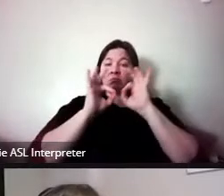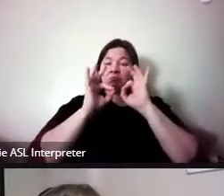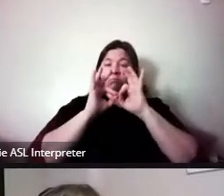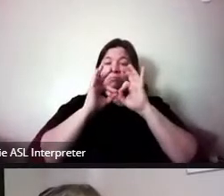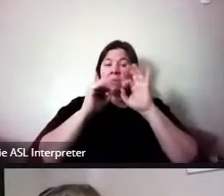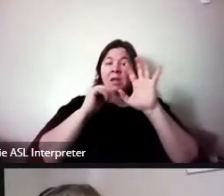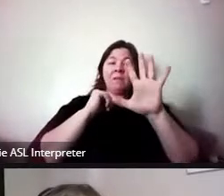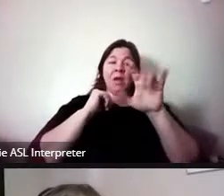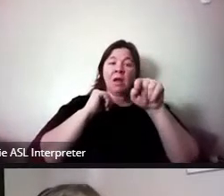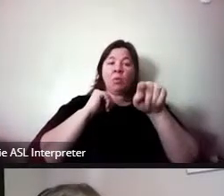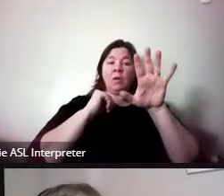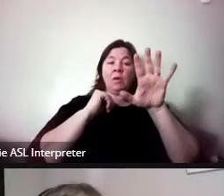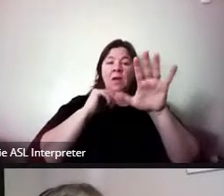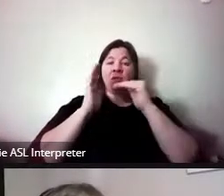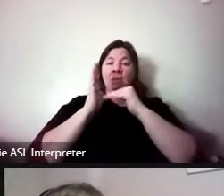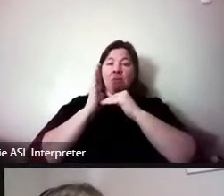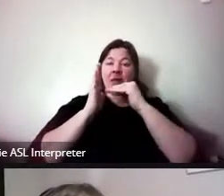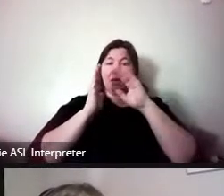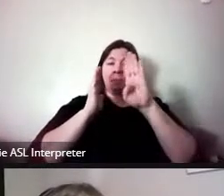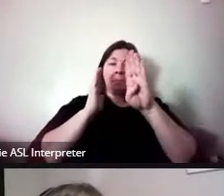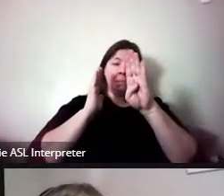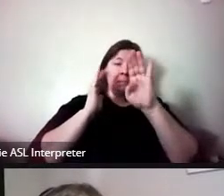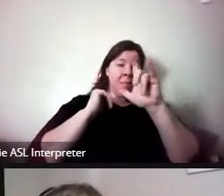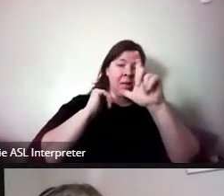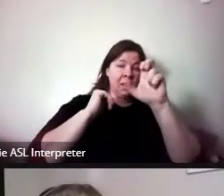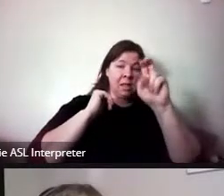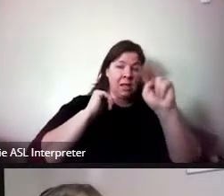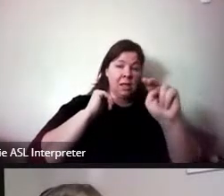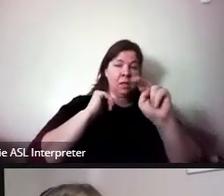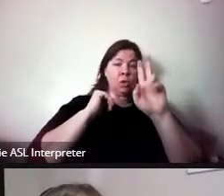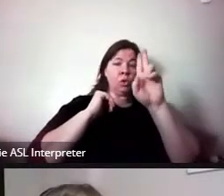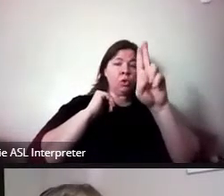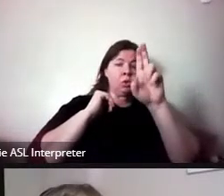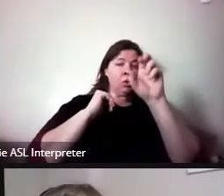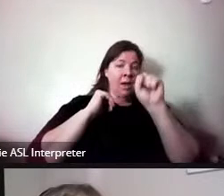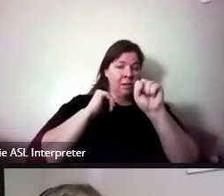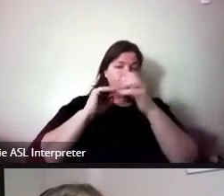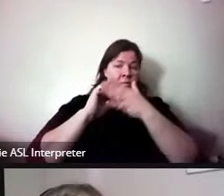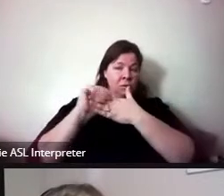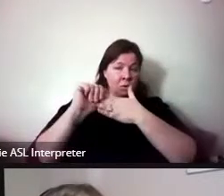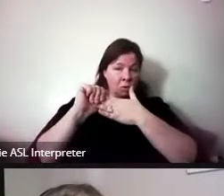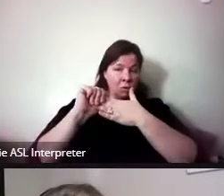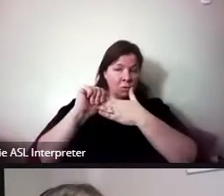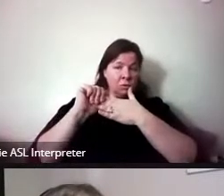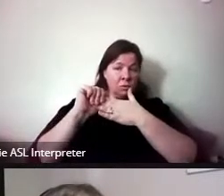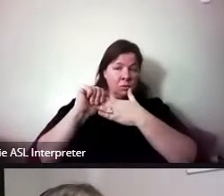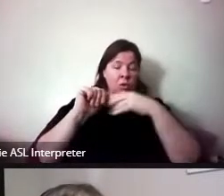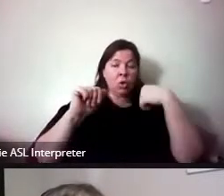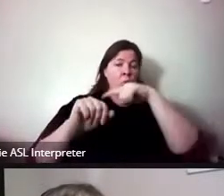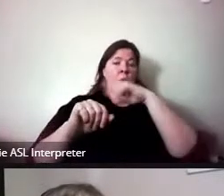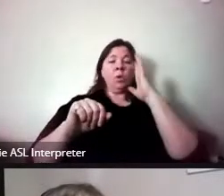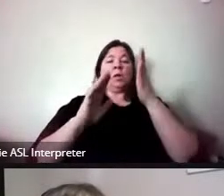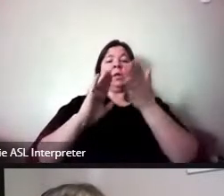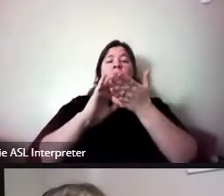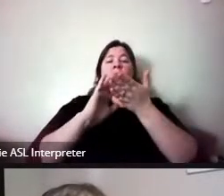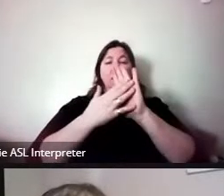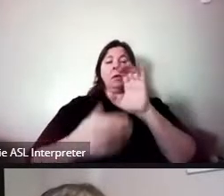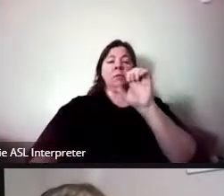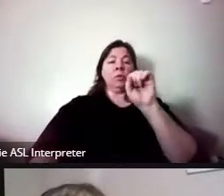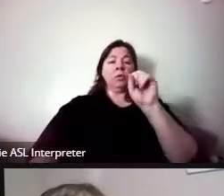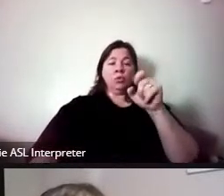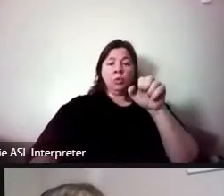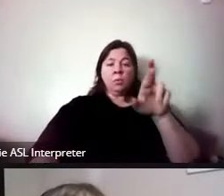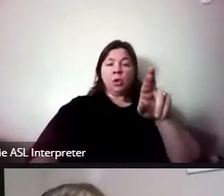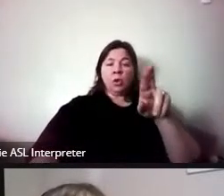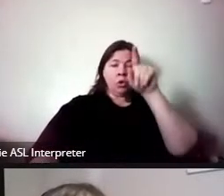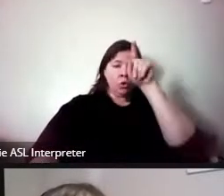$5.5 billion US dollars. Sorry. So we are going to be a super unicorn company when we launch